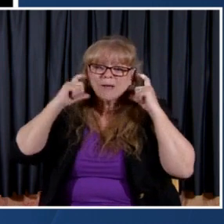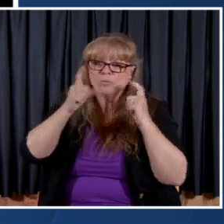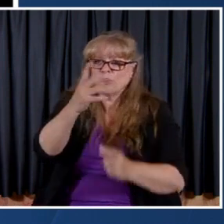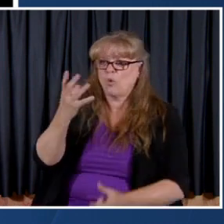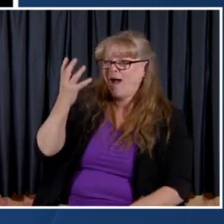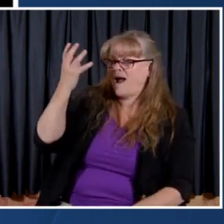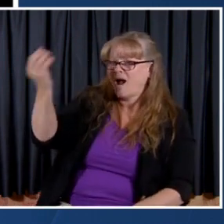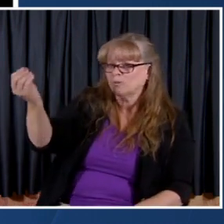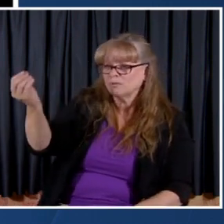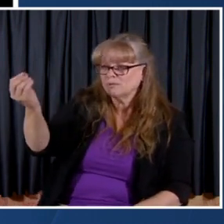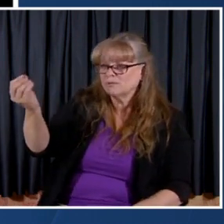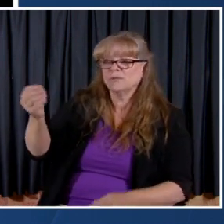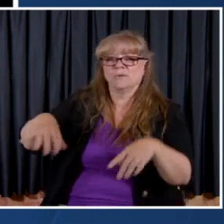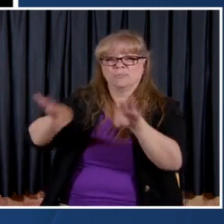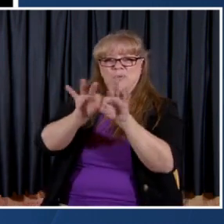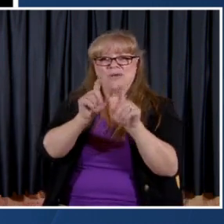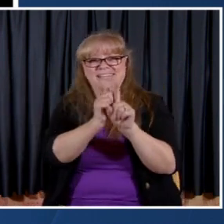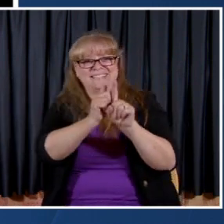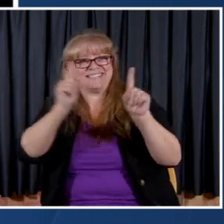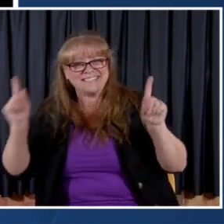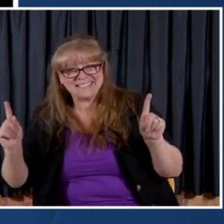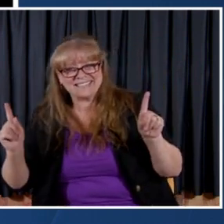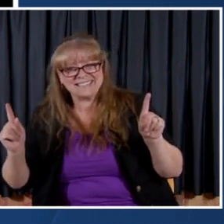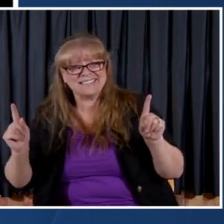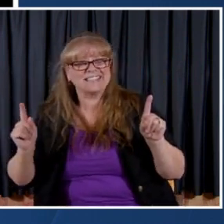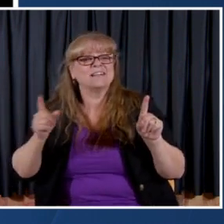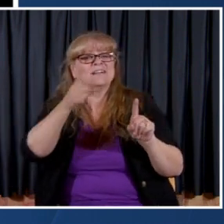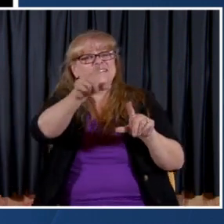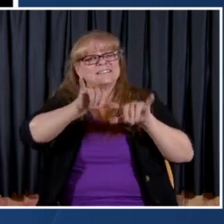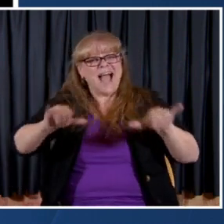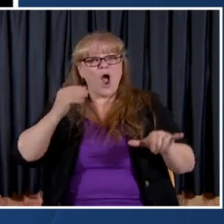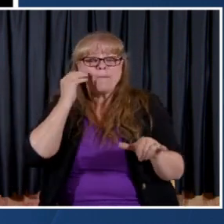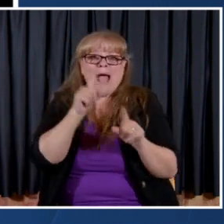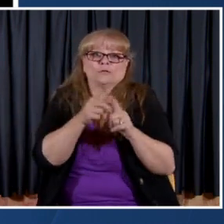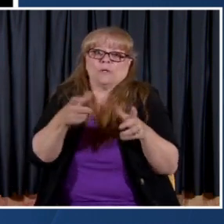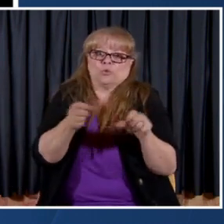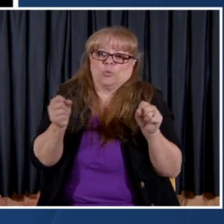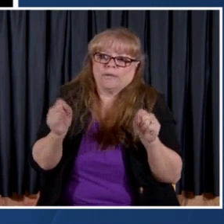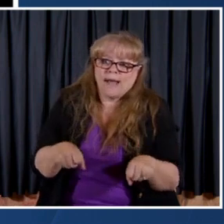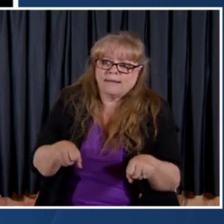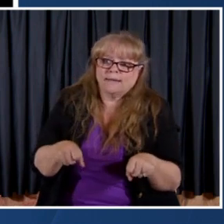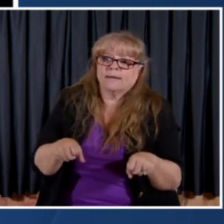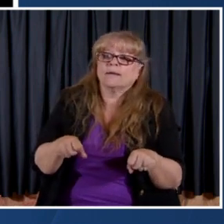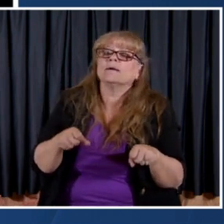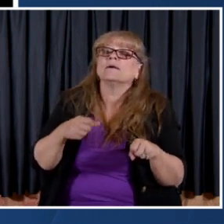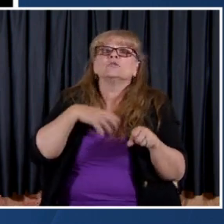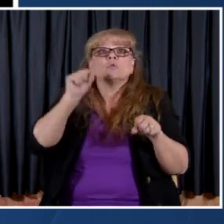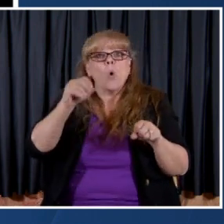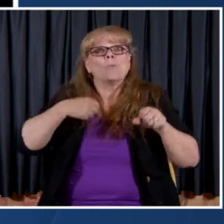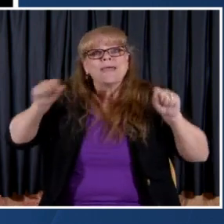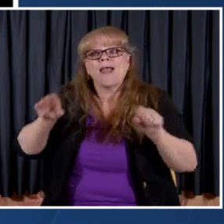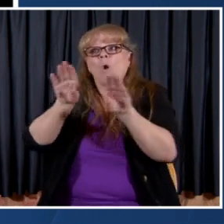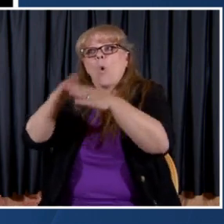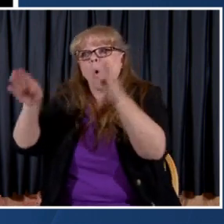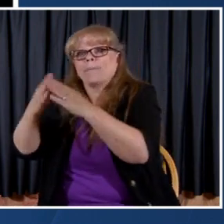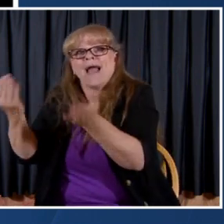to reopen as quickly as we can, be one of the leading states in getting an economic growth curve going, get people back to work and back to